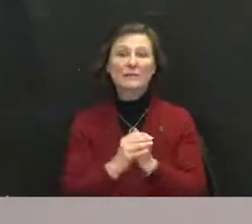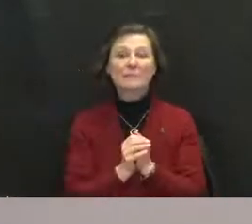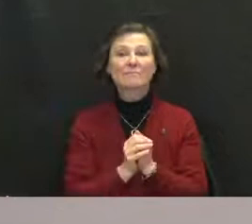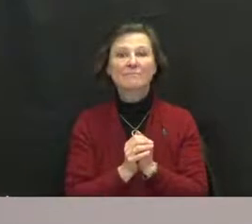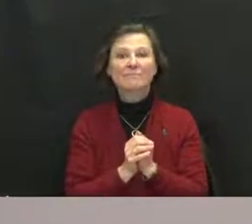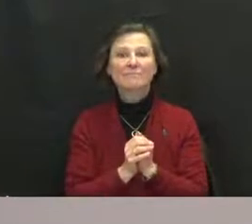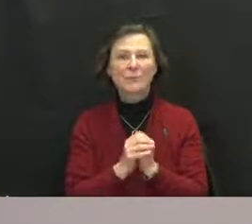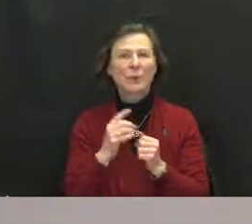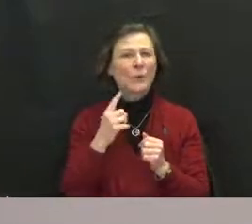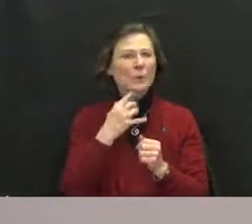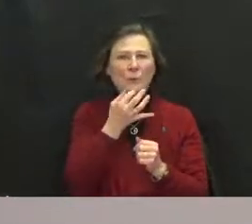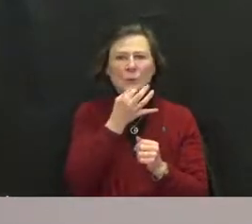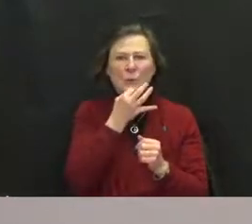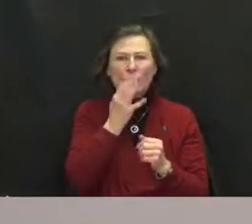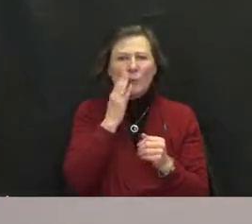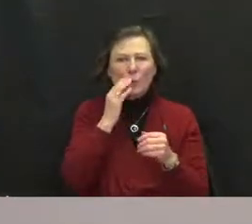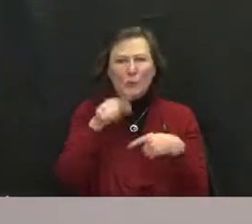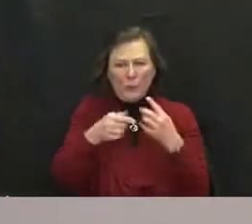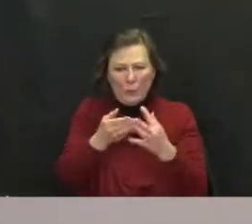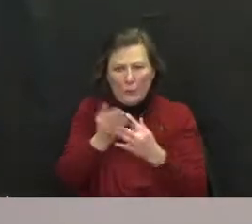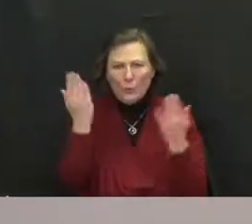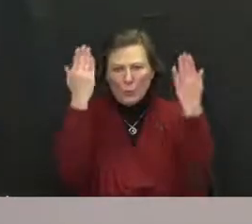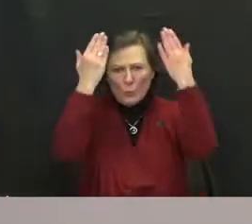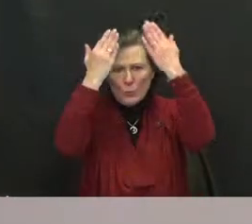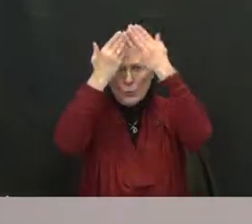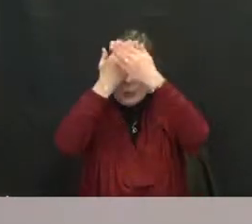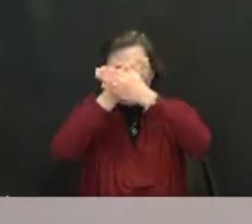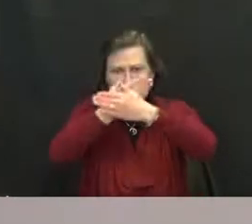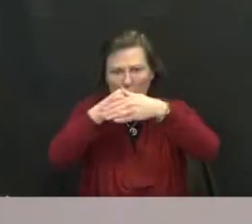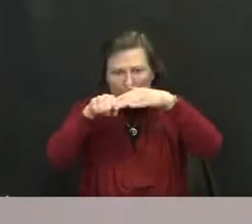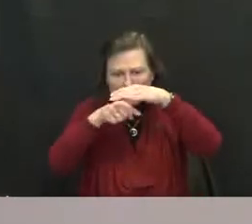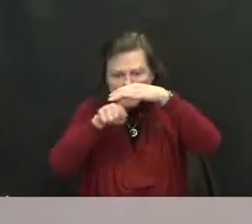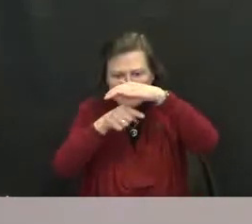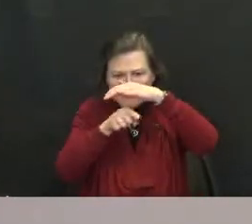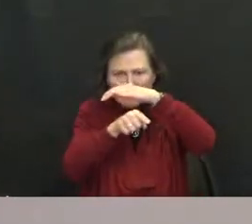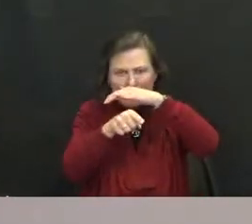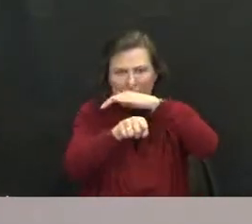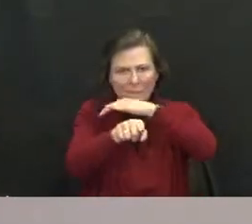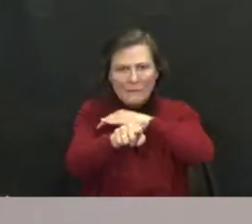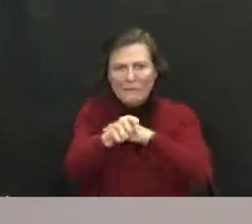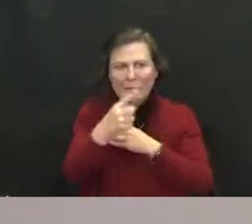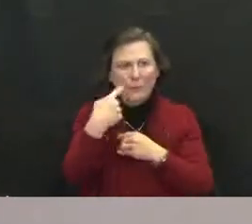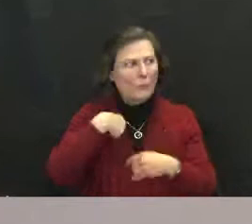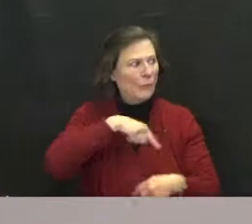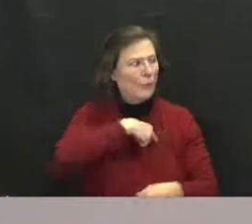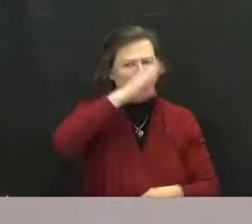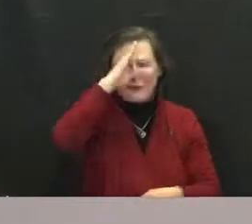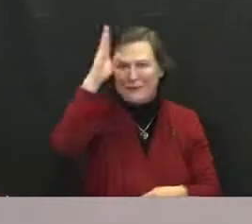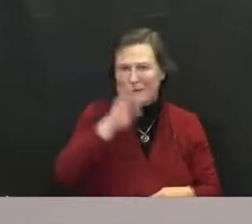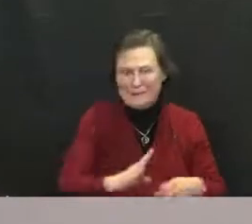We were about to enter a dark tunnel, one that none of us had entered before.